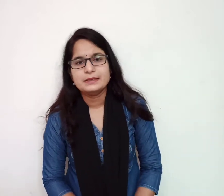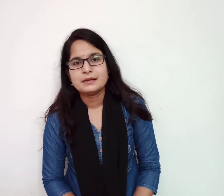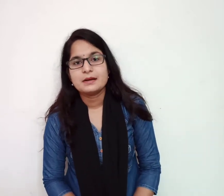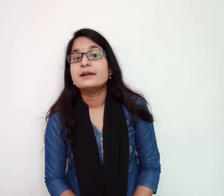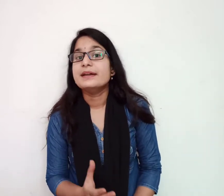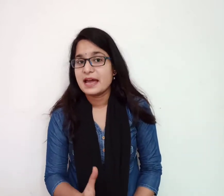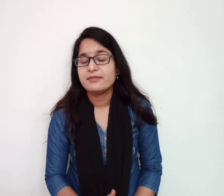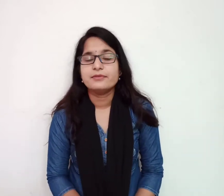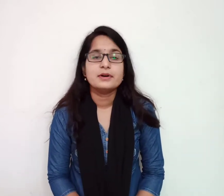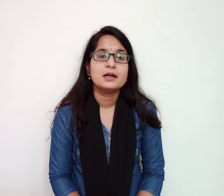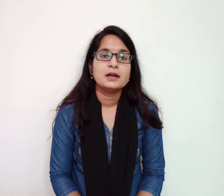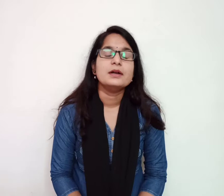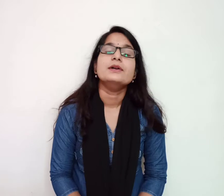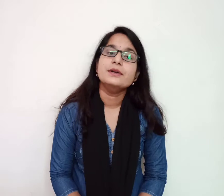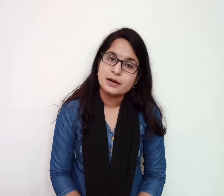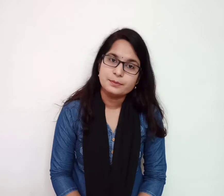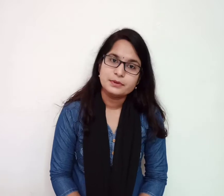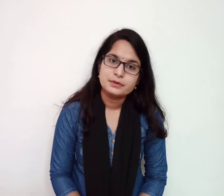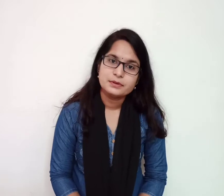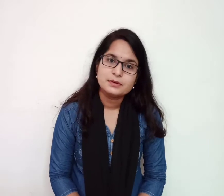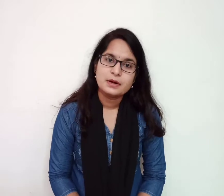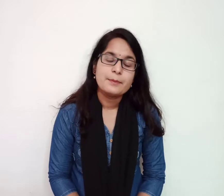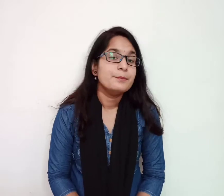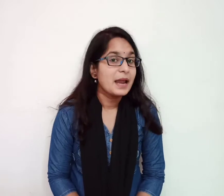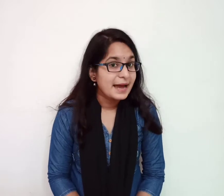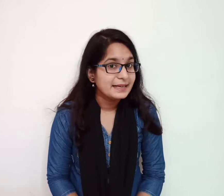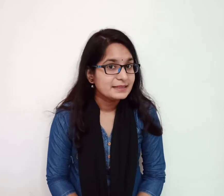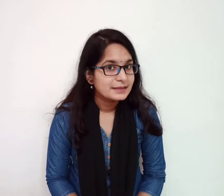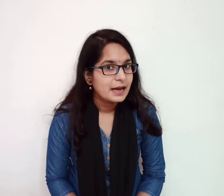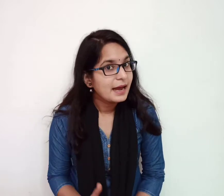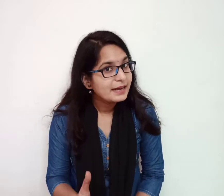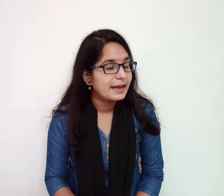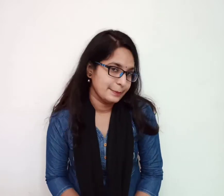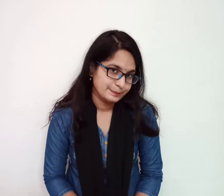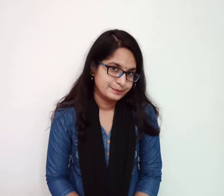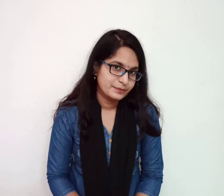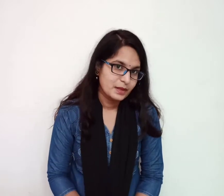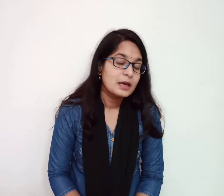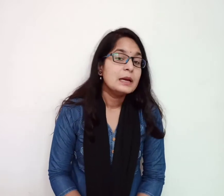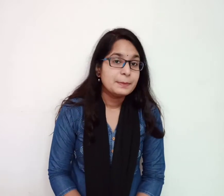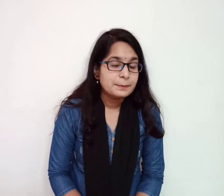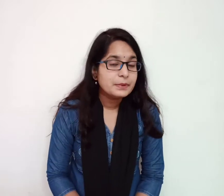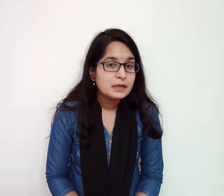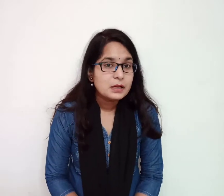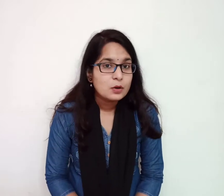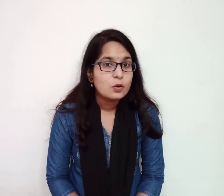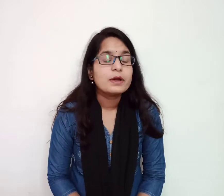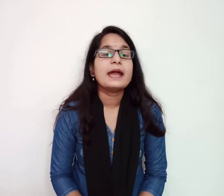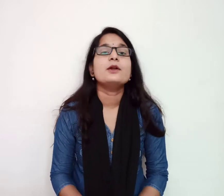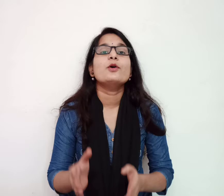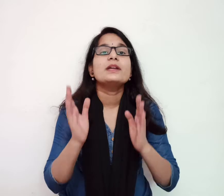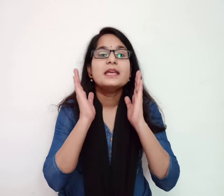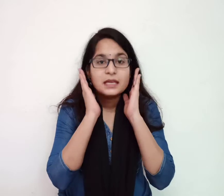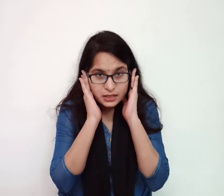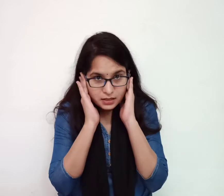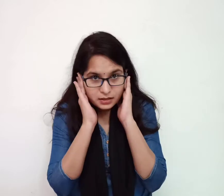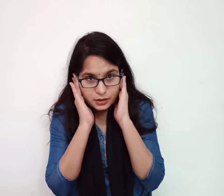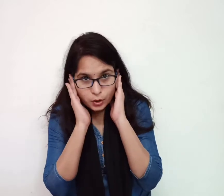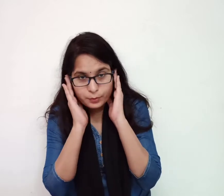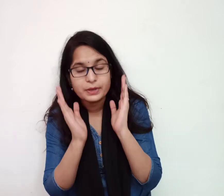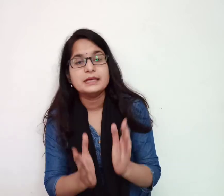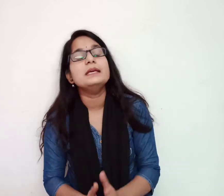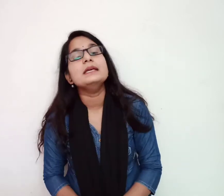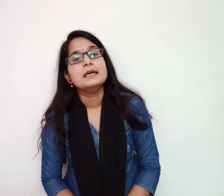example, deaf, dumb, blind and lame. People who cannot